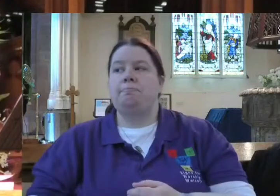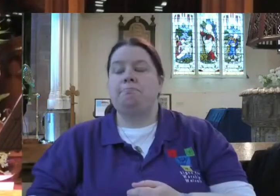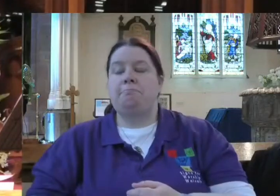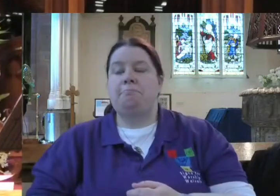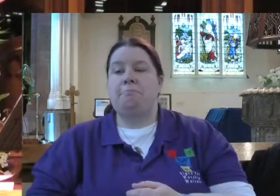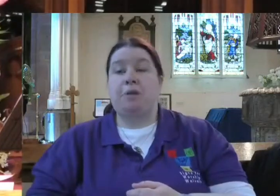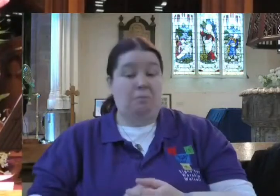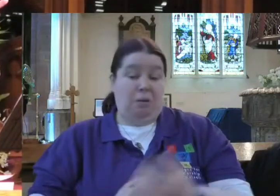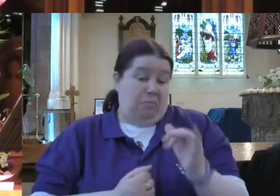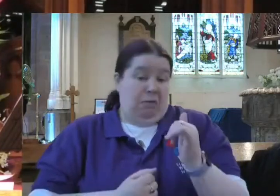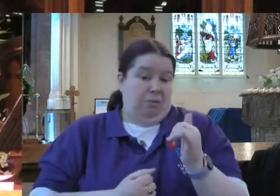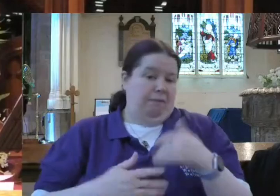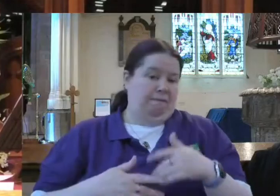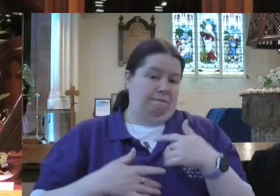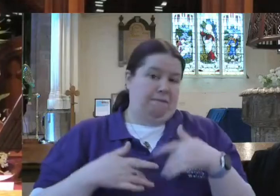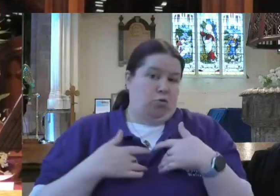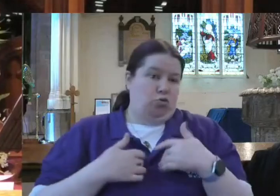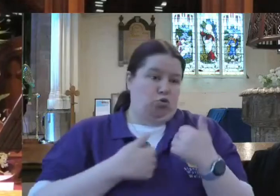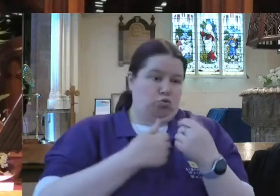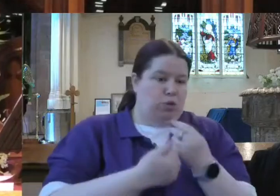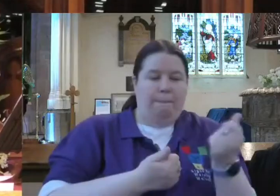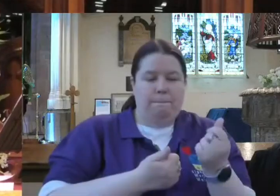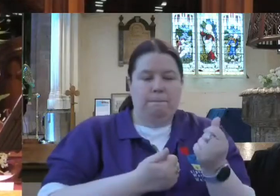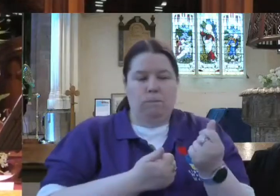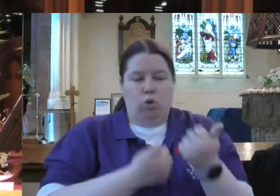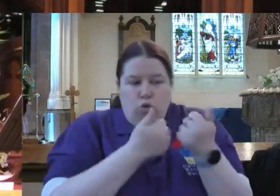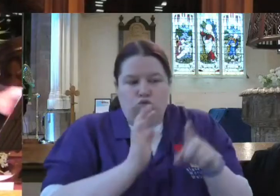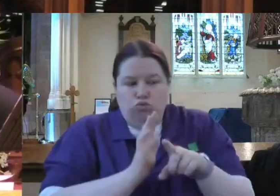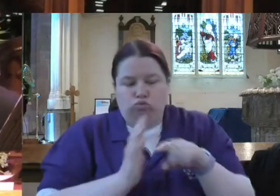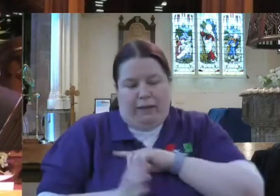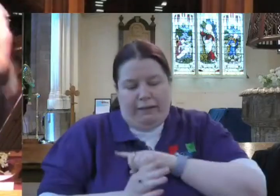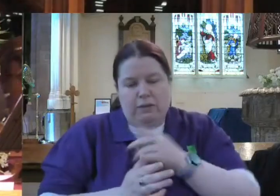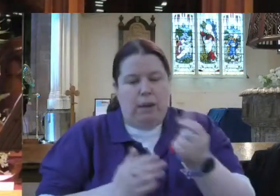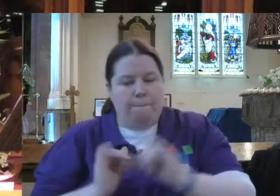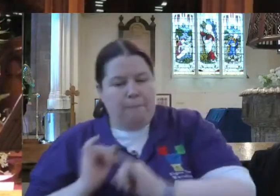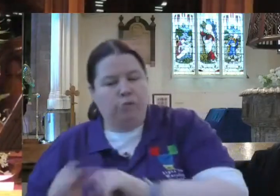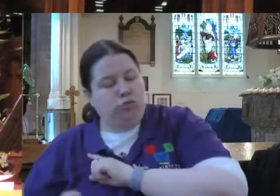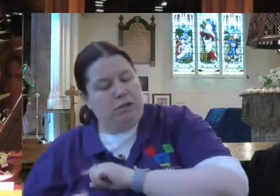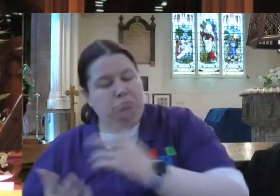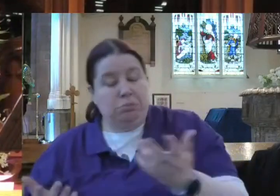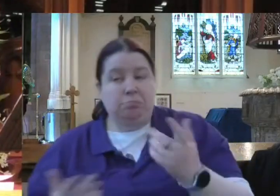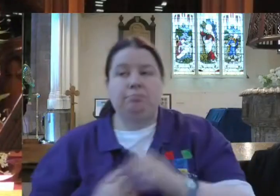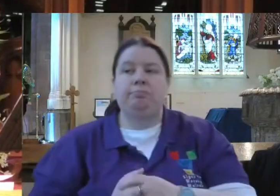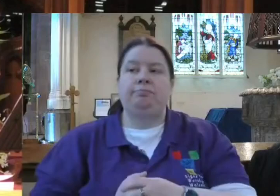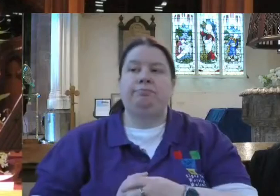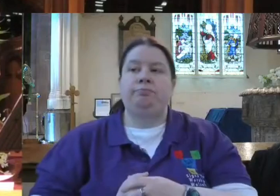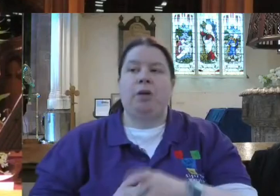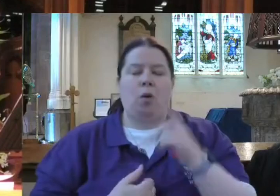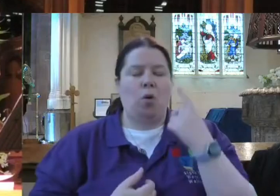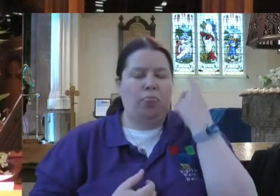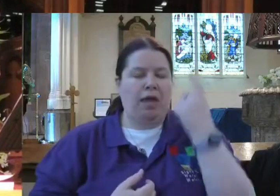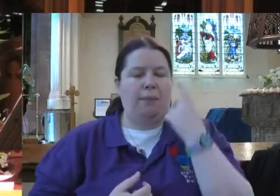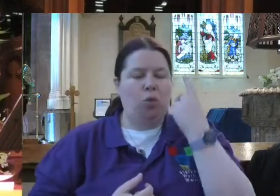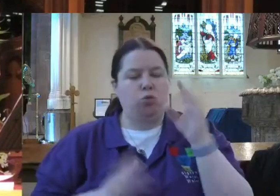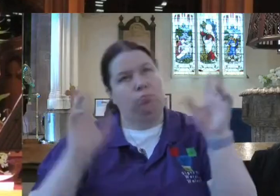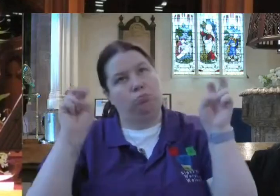may be a whole load of reasons, sometimes good, sometimes bad. But today I want to start off by thinking about the problem of money,